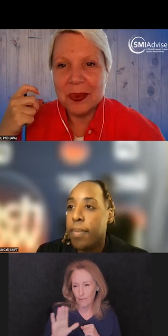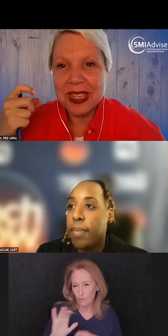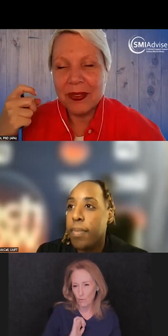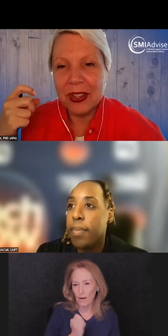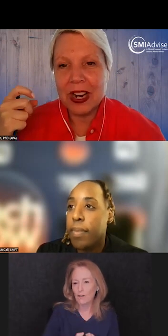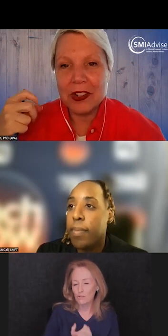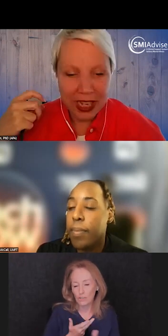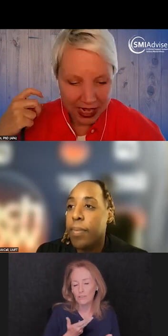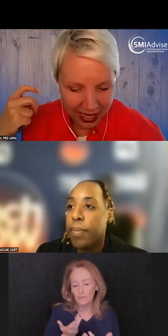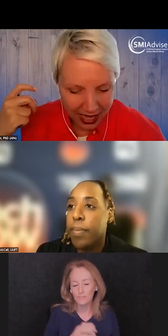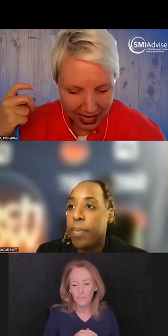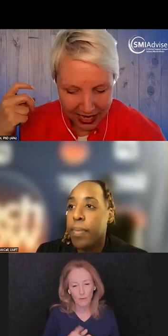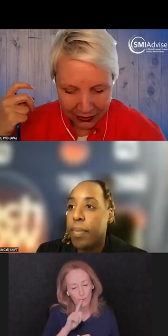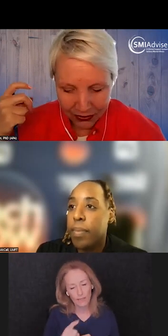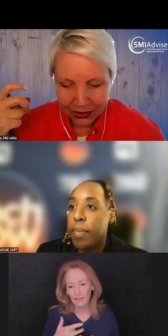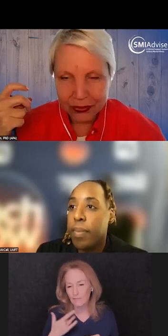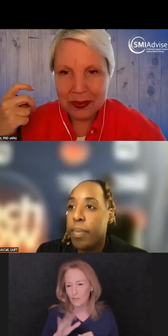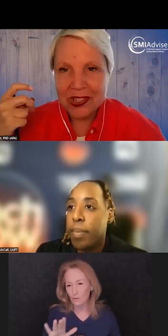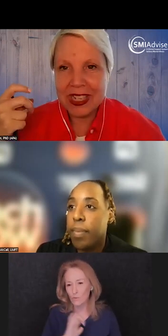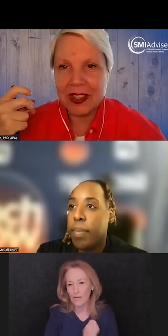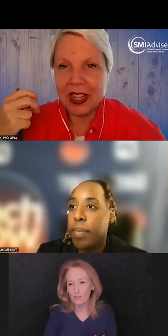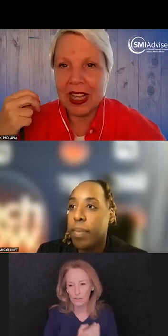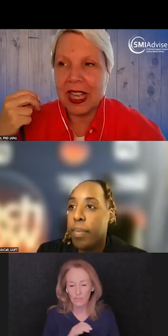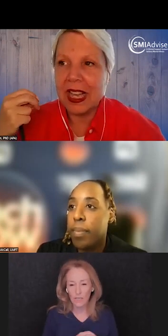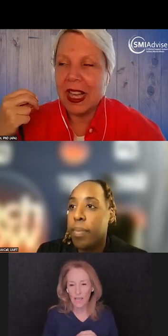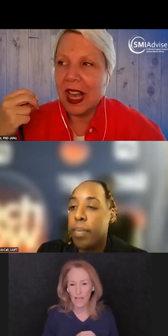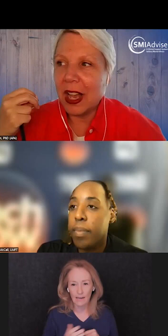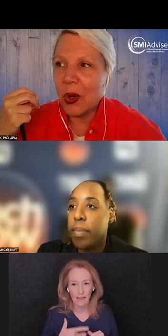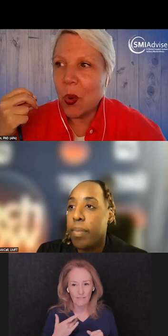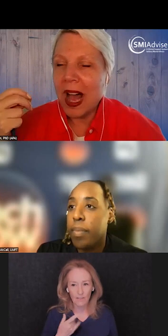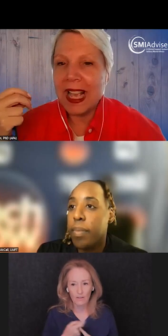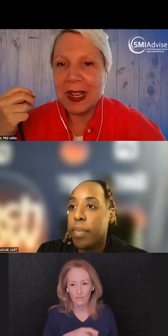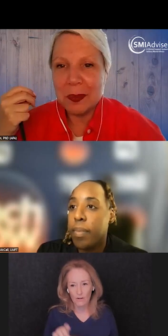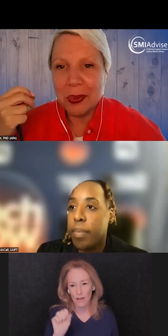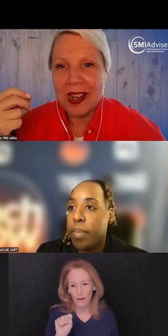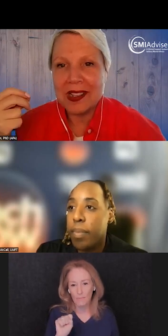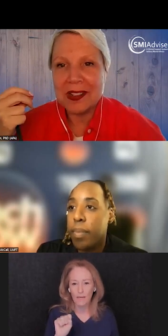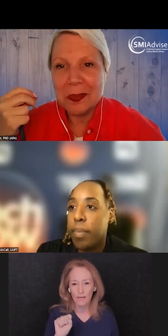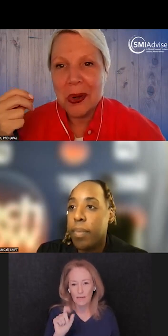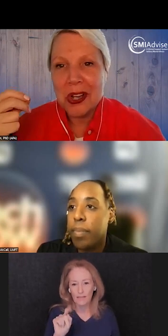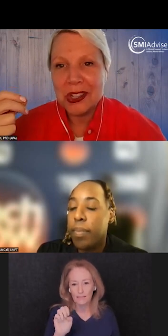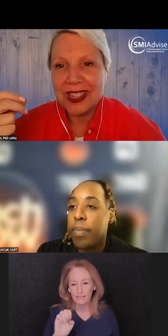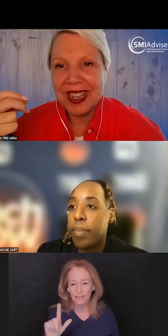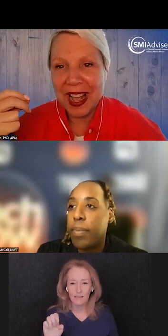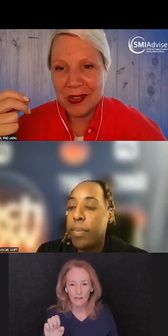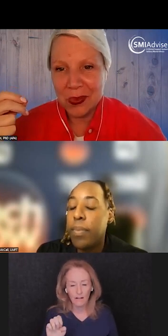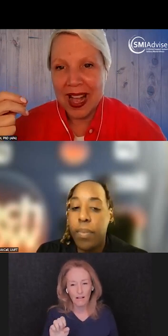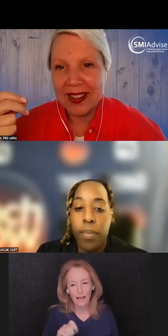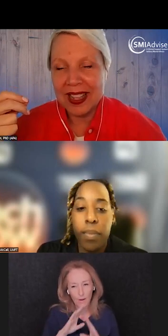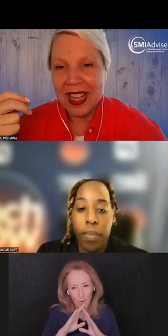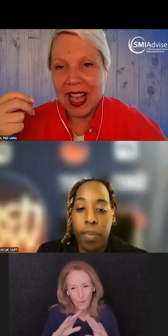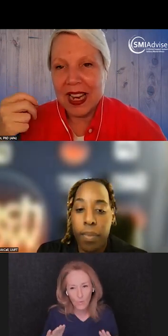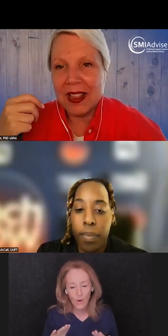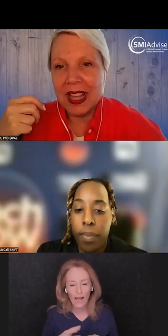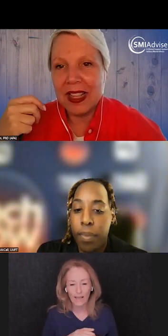I really feel your energy, and I feel from Steele a quiet presence push as